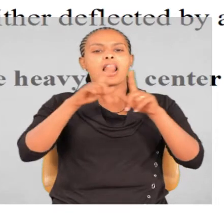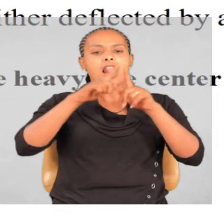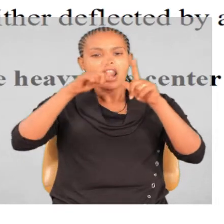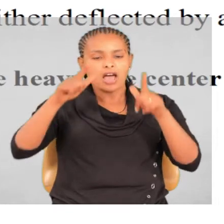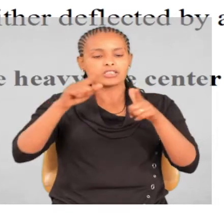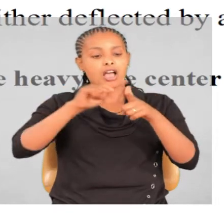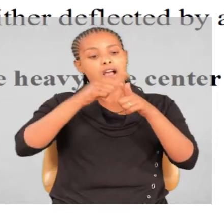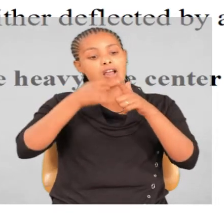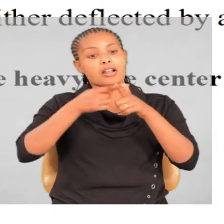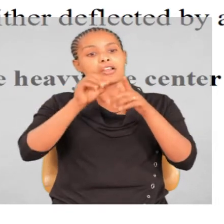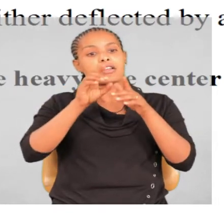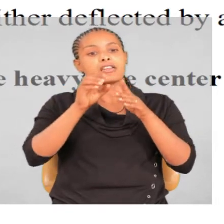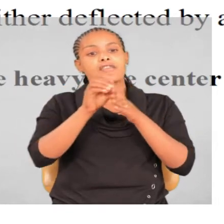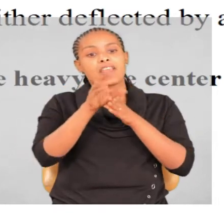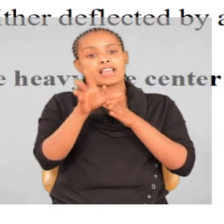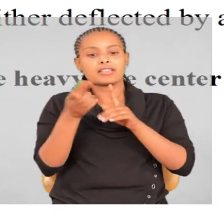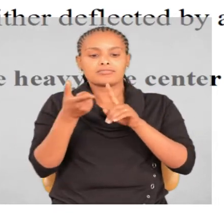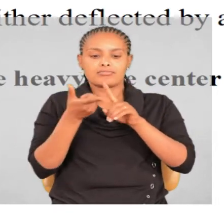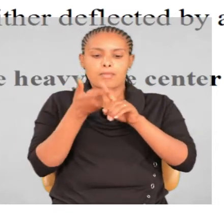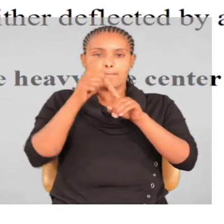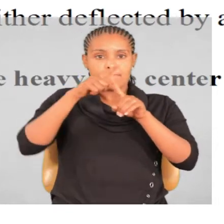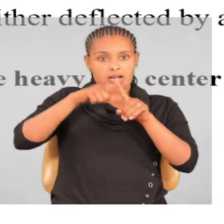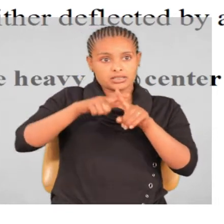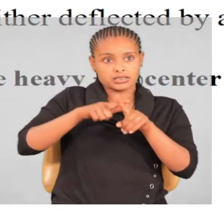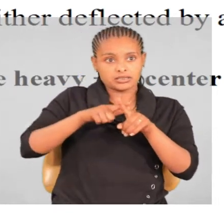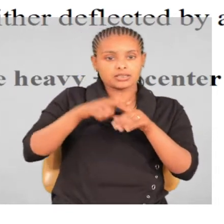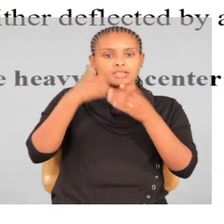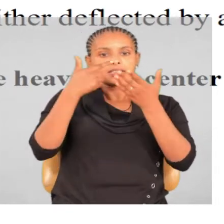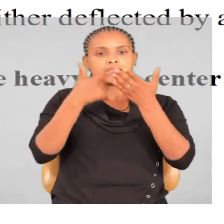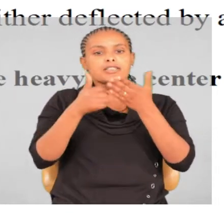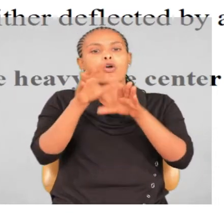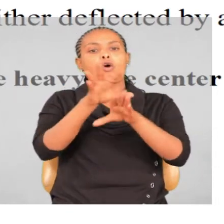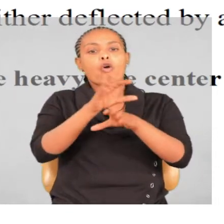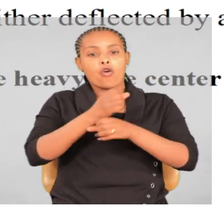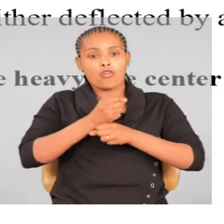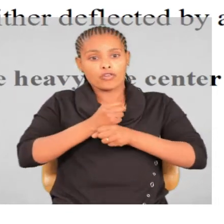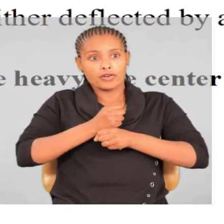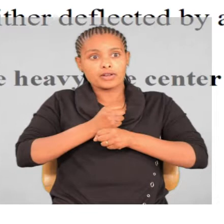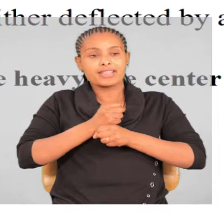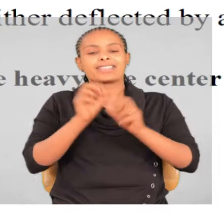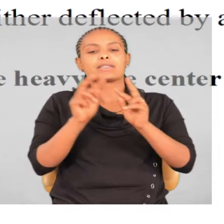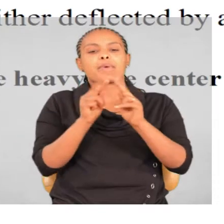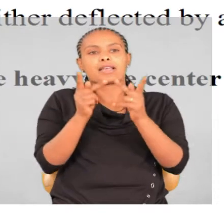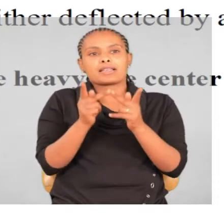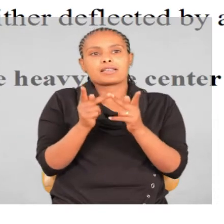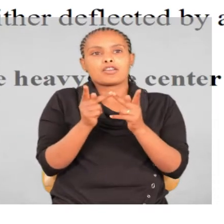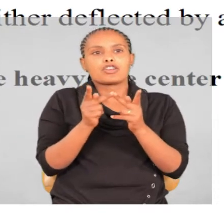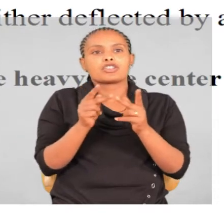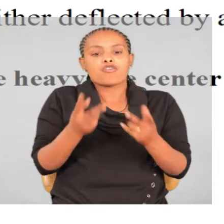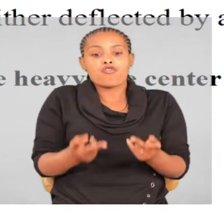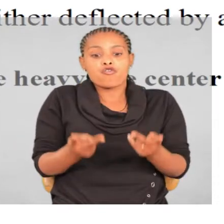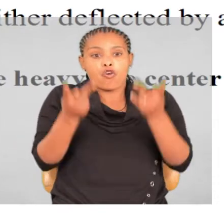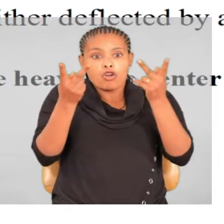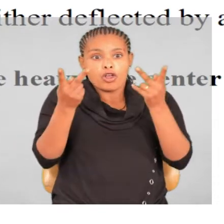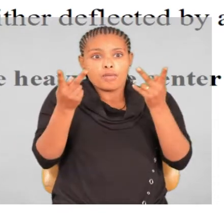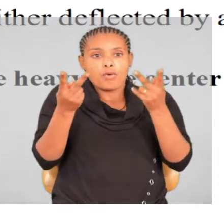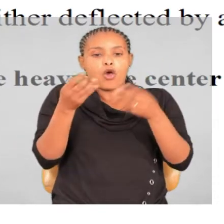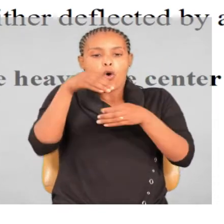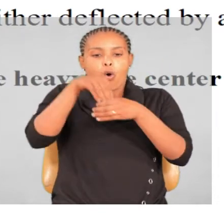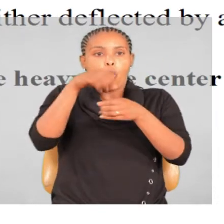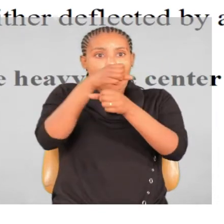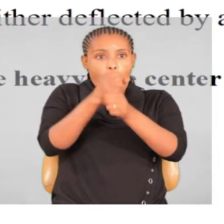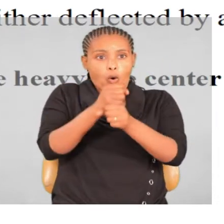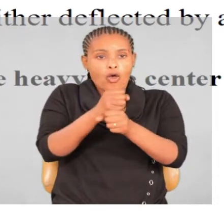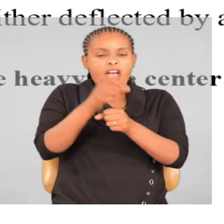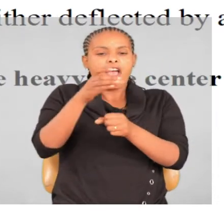or deflected back. This confirmed that the space, the volume occupied by